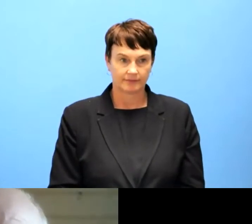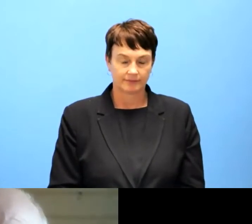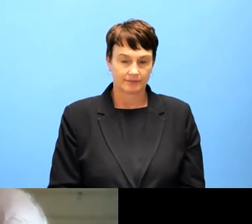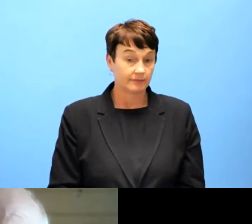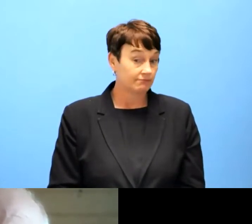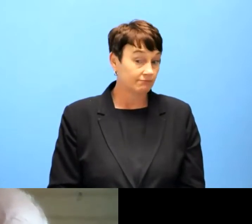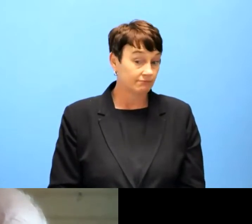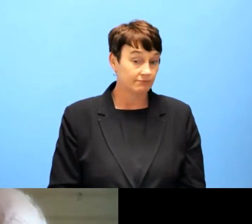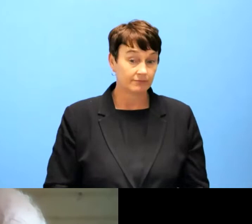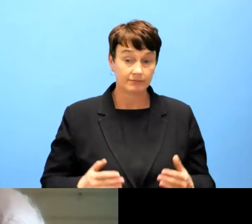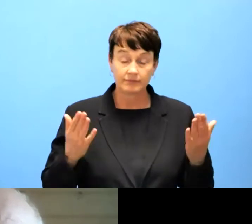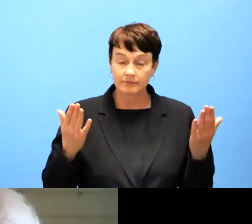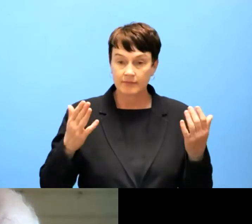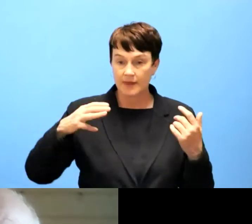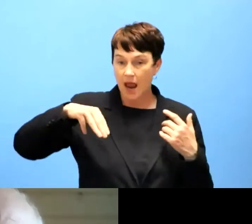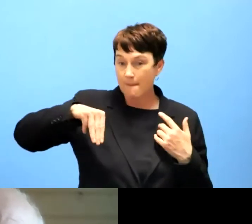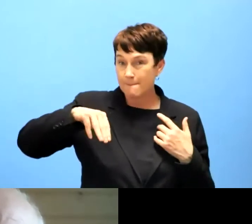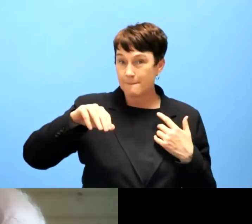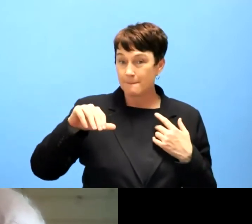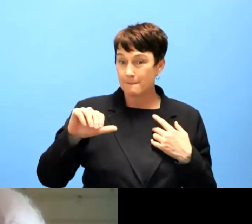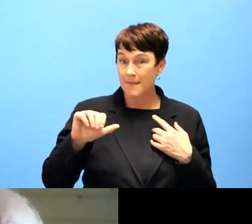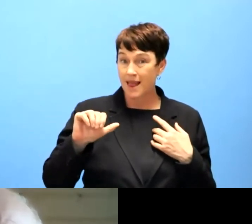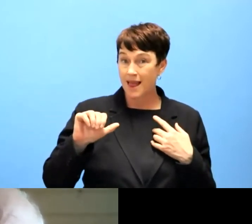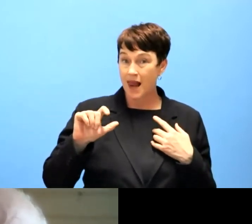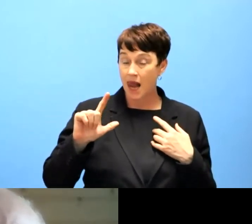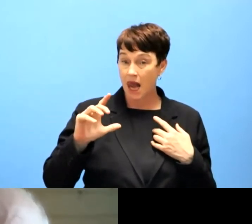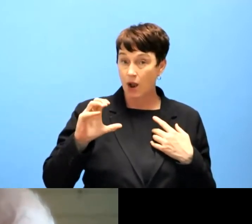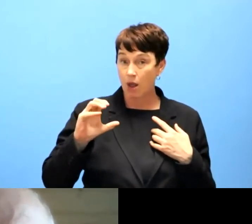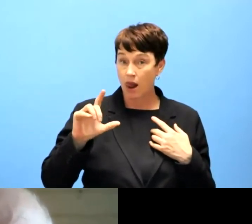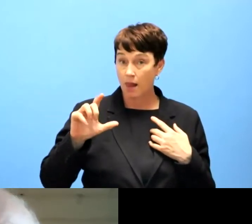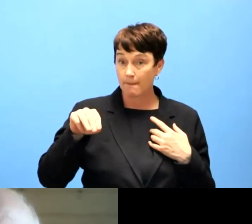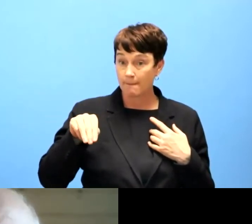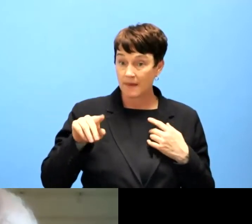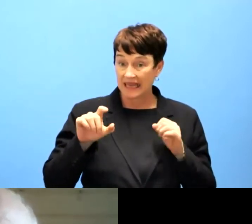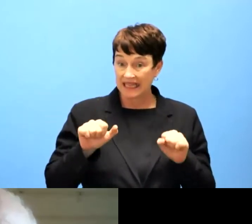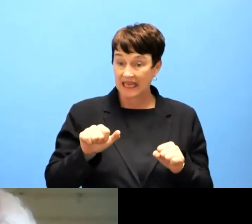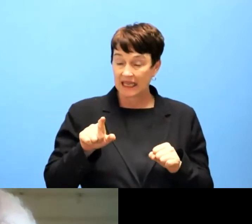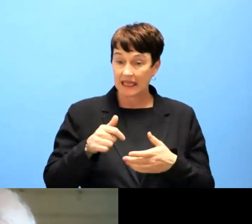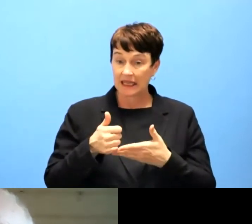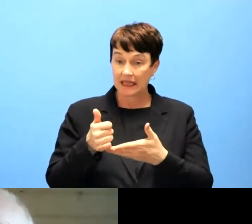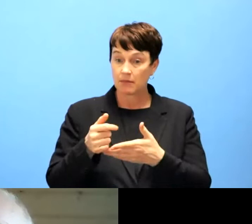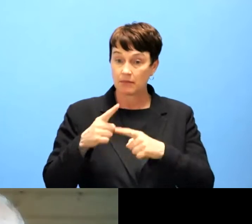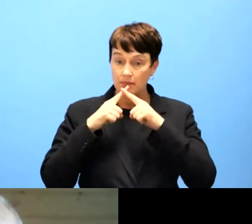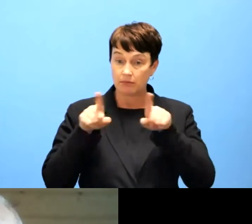So Malcolm, you're the host. Can you unmute Peter remotely, or how does that work?